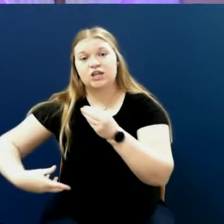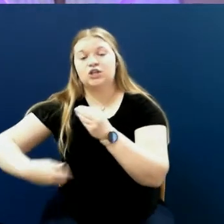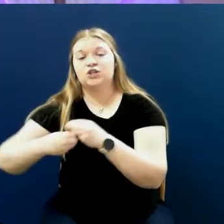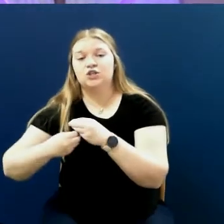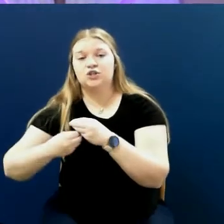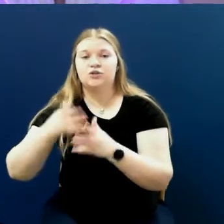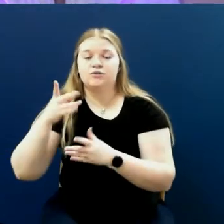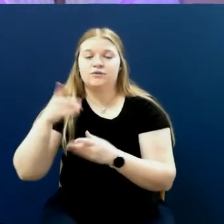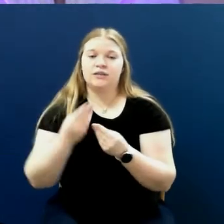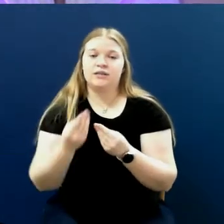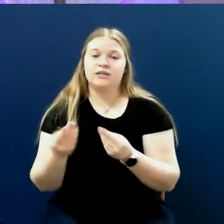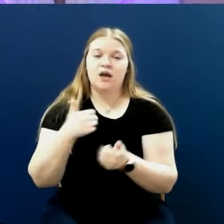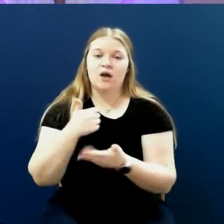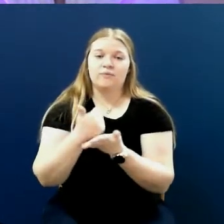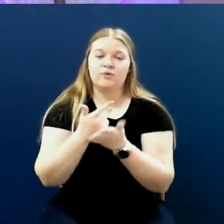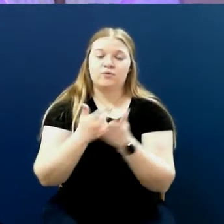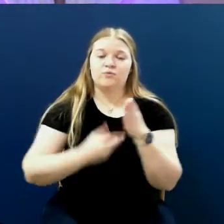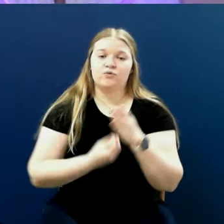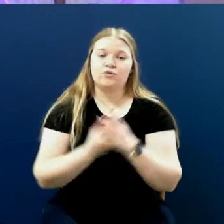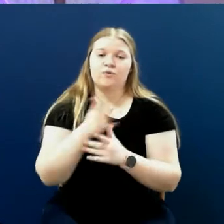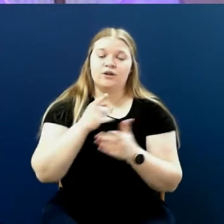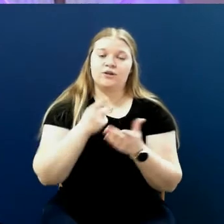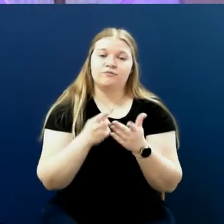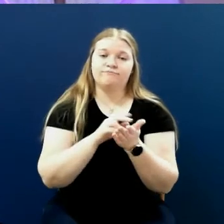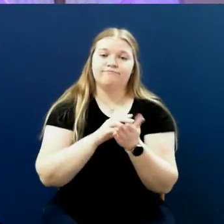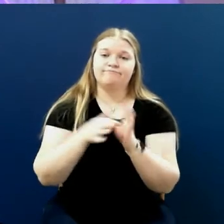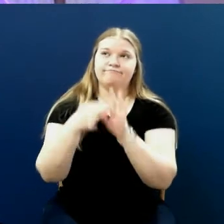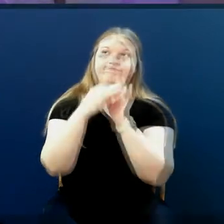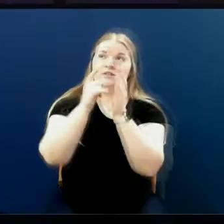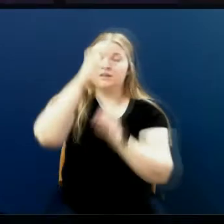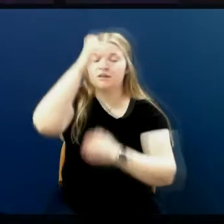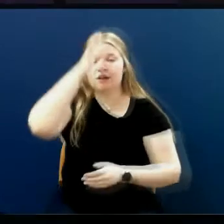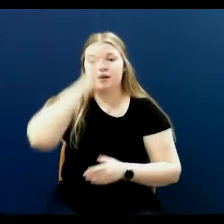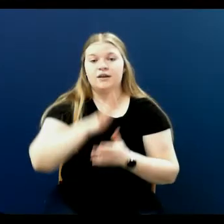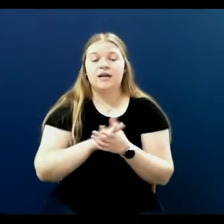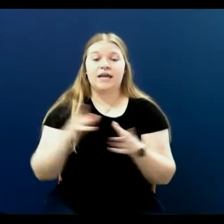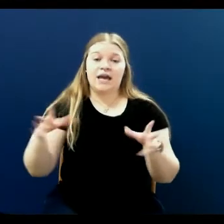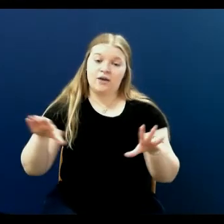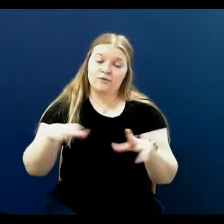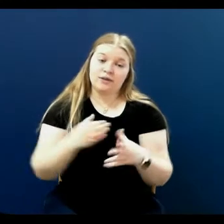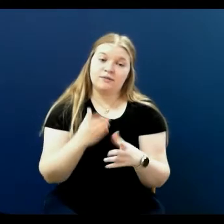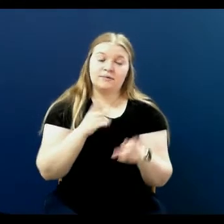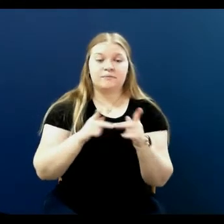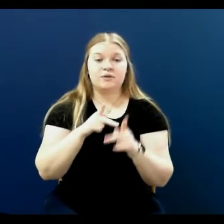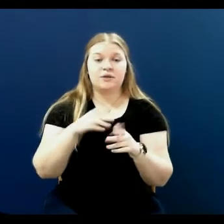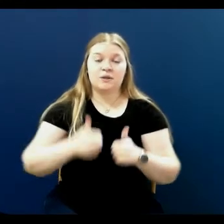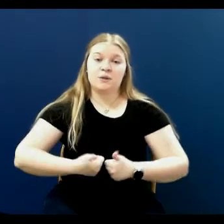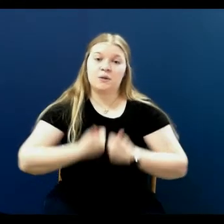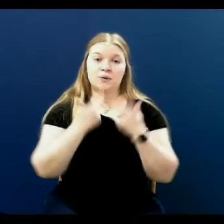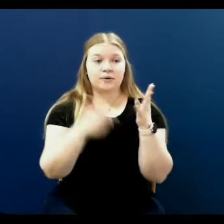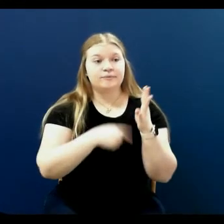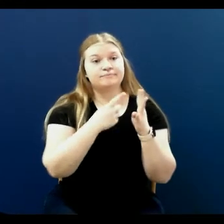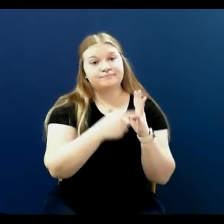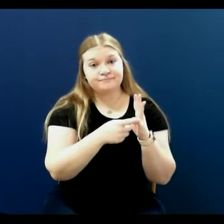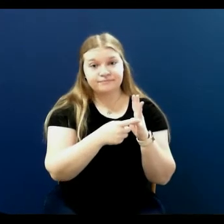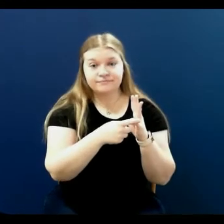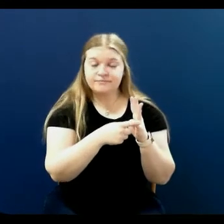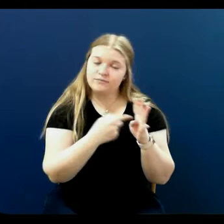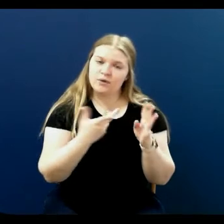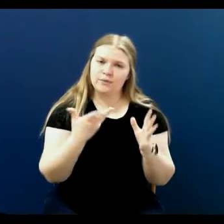Christ. And then fourthly, by gathering with others in the Lord. Now you might say, wait a minute, what about social